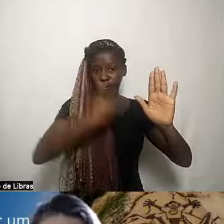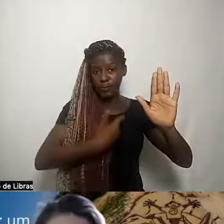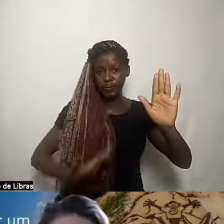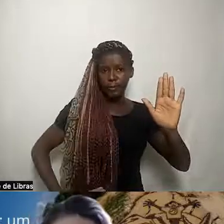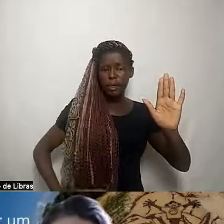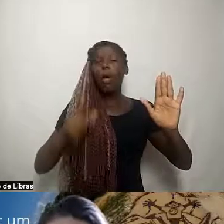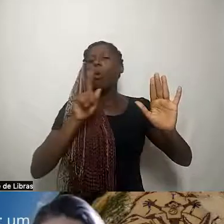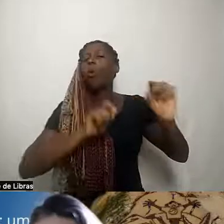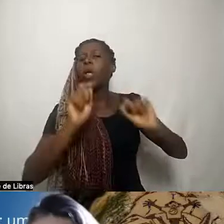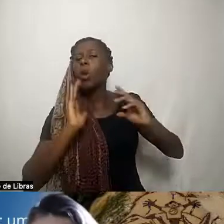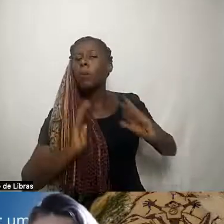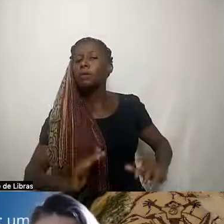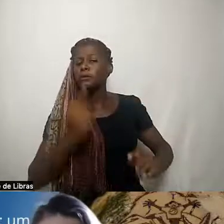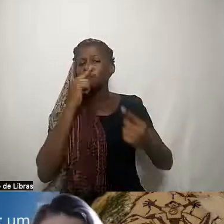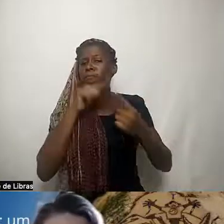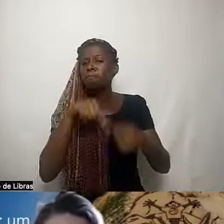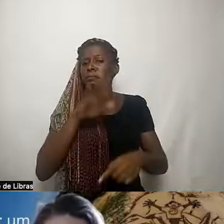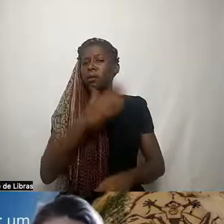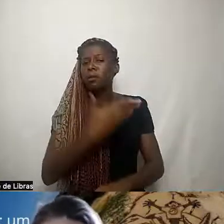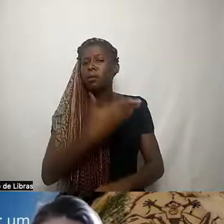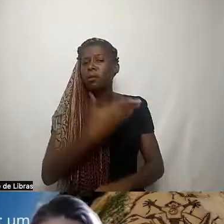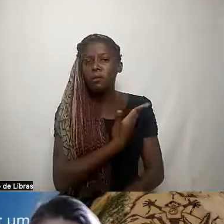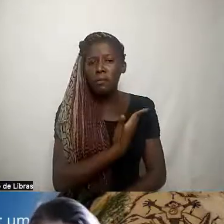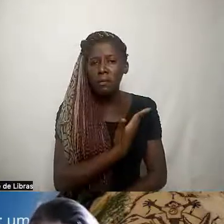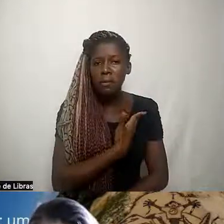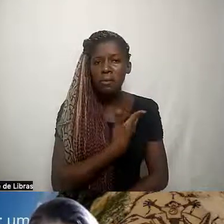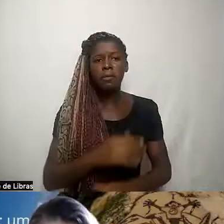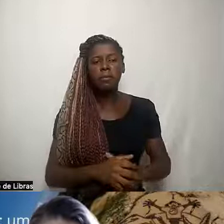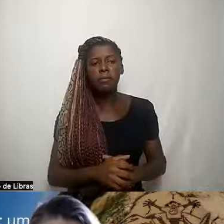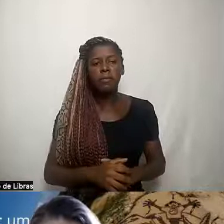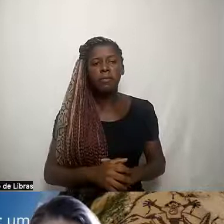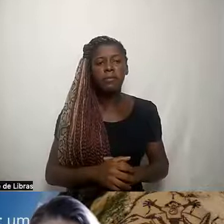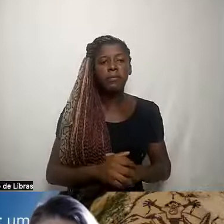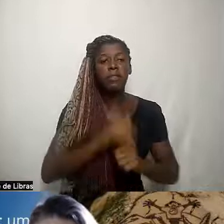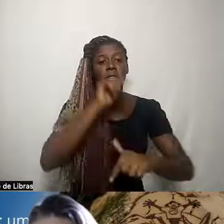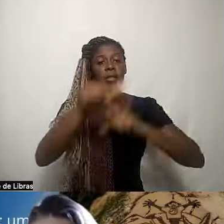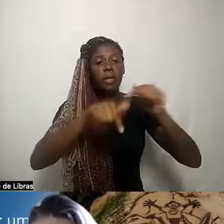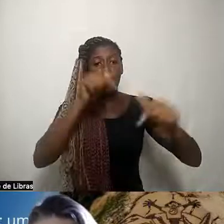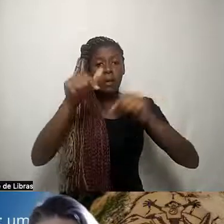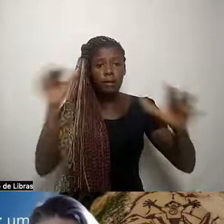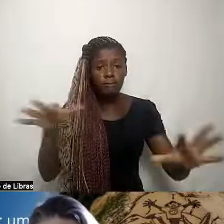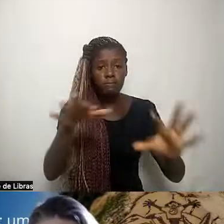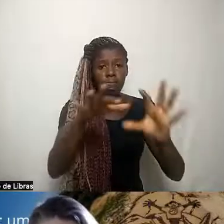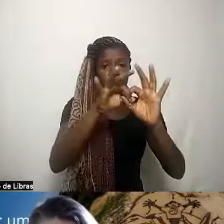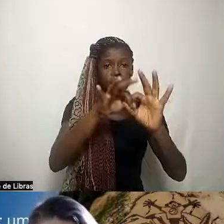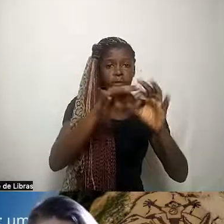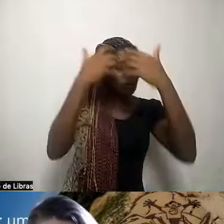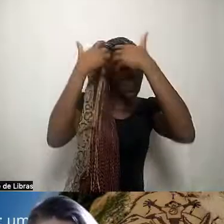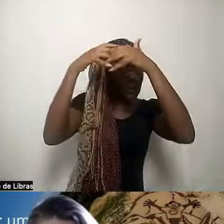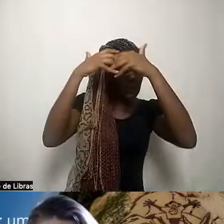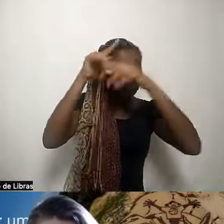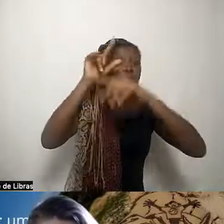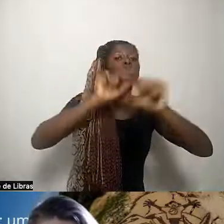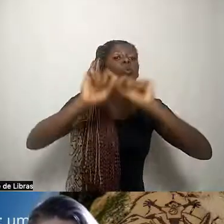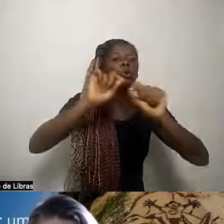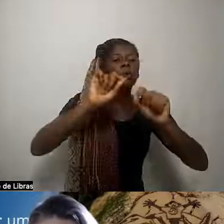creation of public policies. What are the best practices of consumption, friendly actions towards